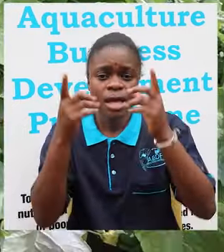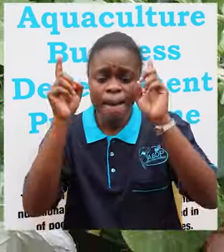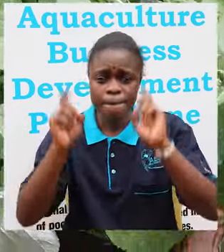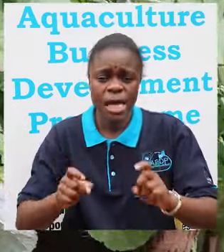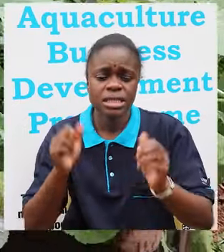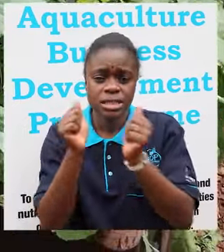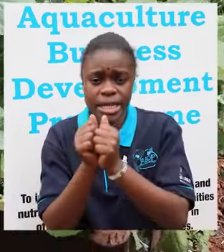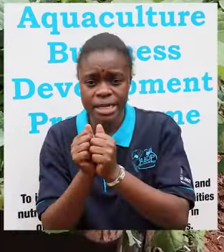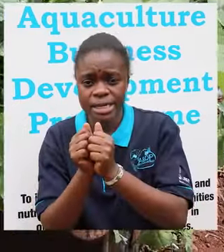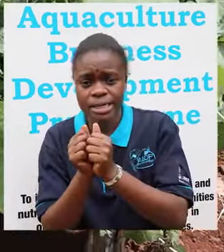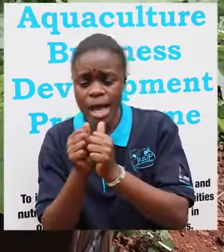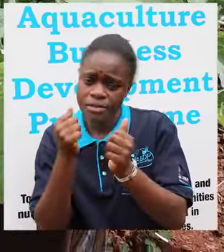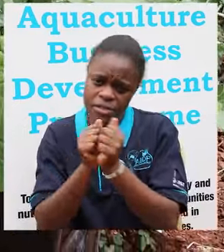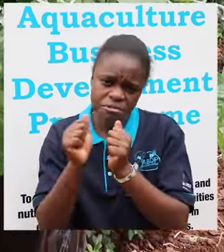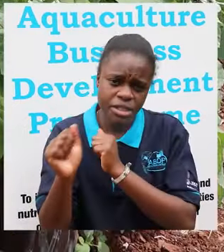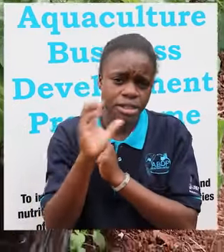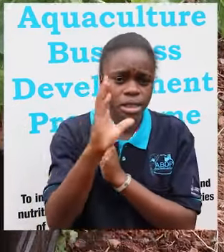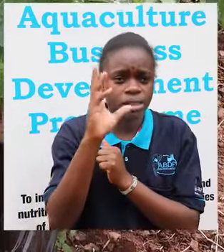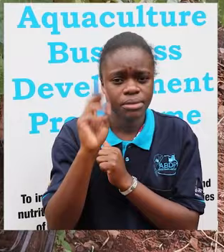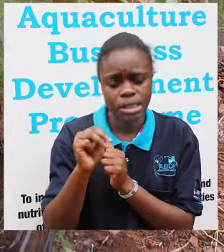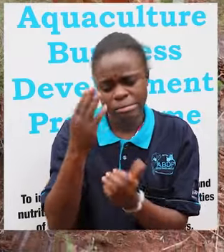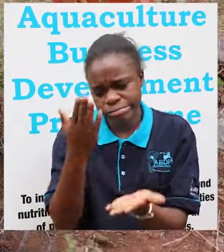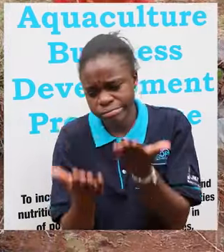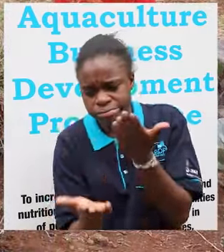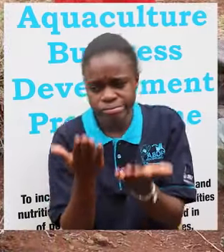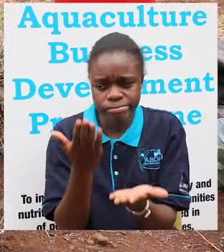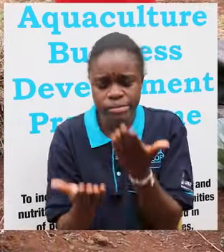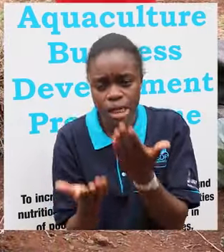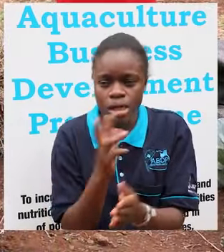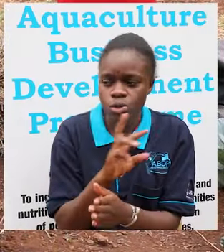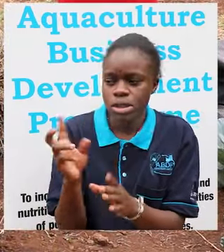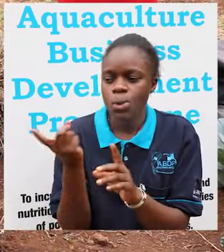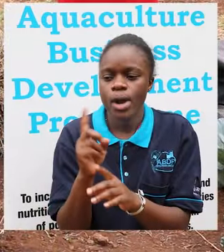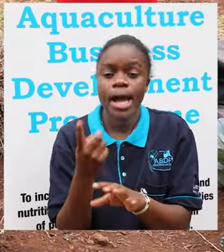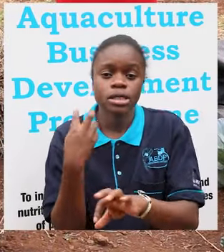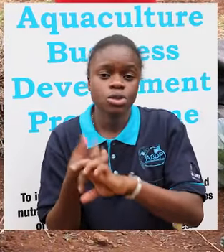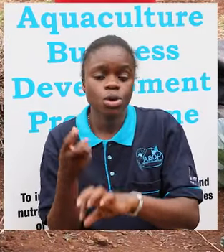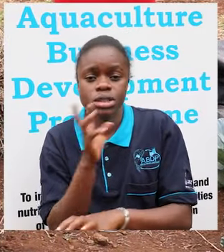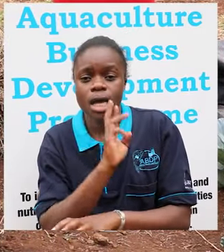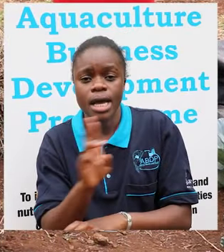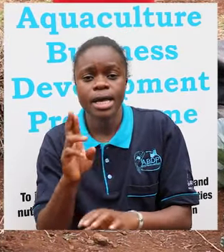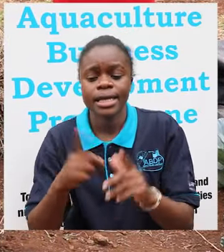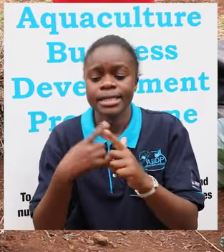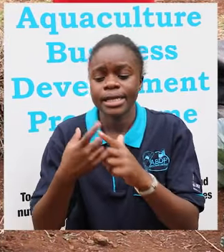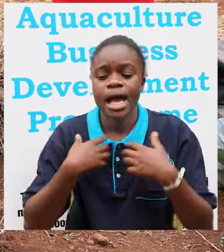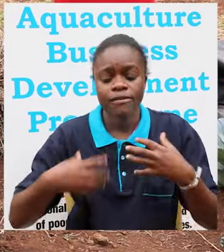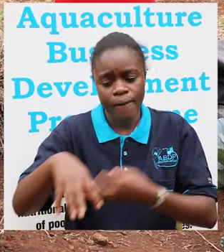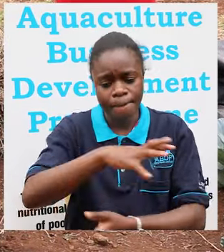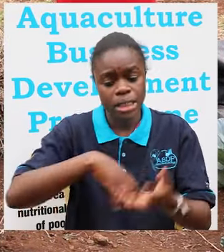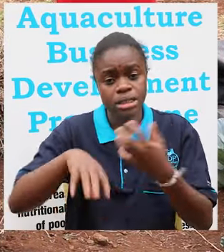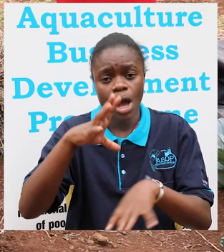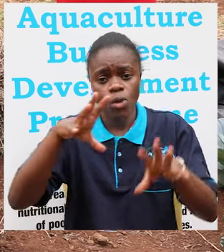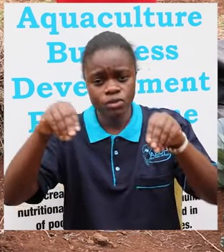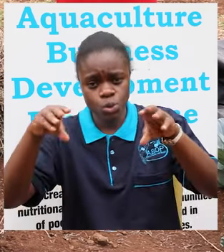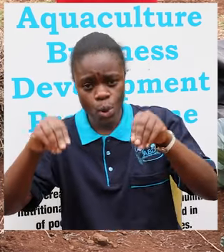15 centimeters, depending on where the stones were. After that, you put your mixture of soil and manure, which